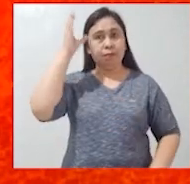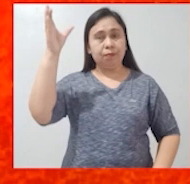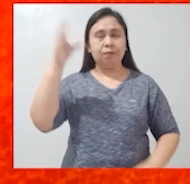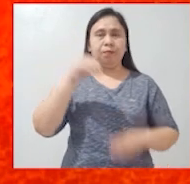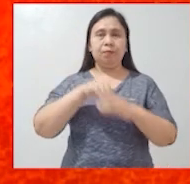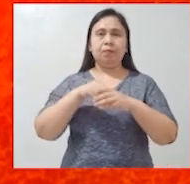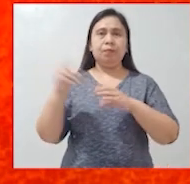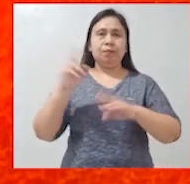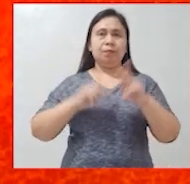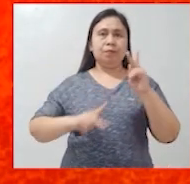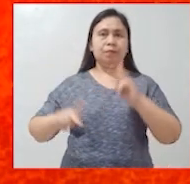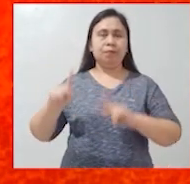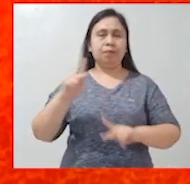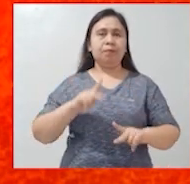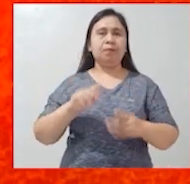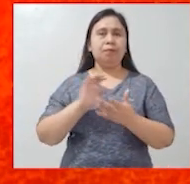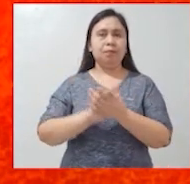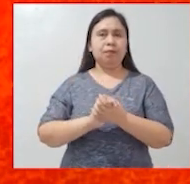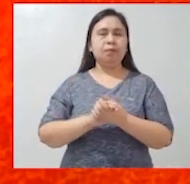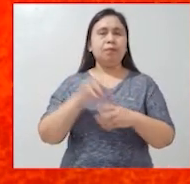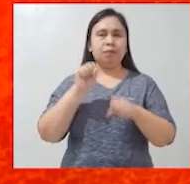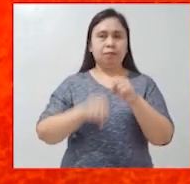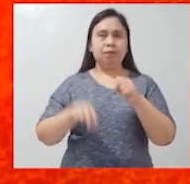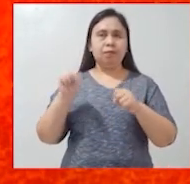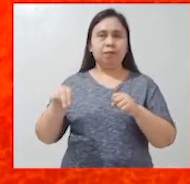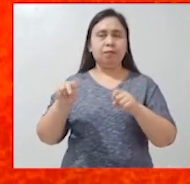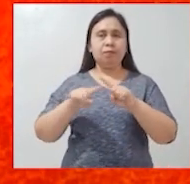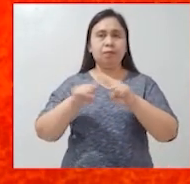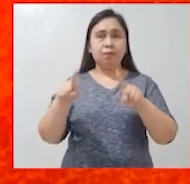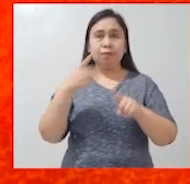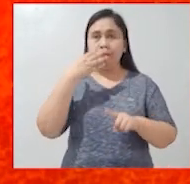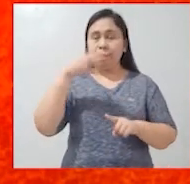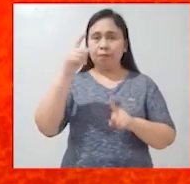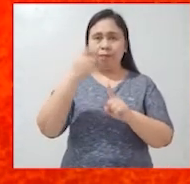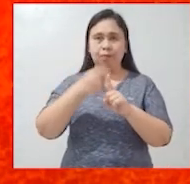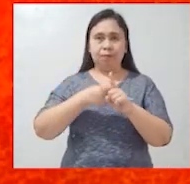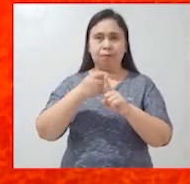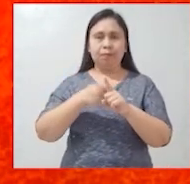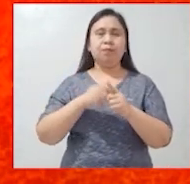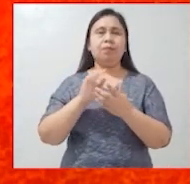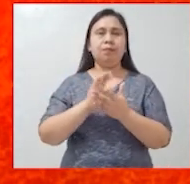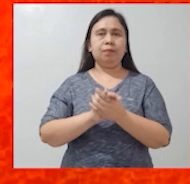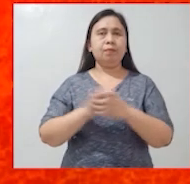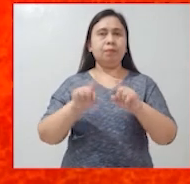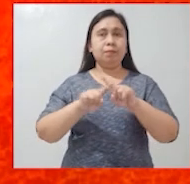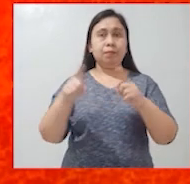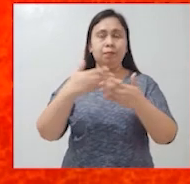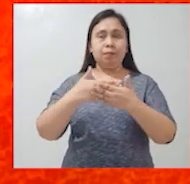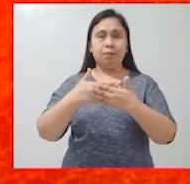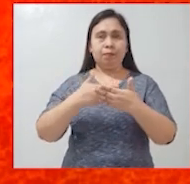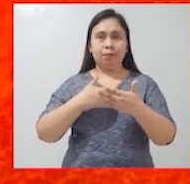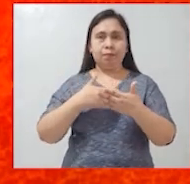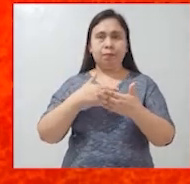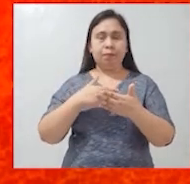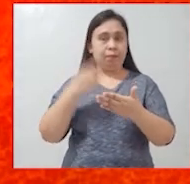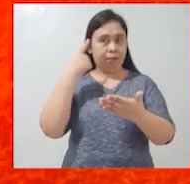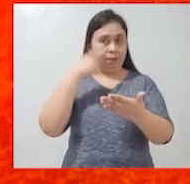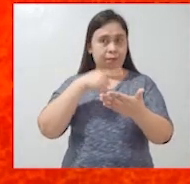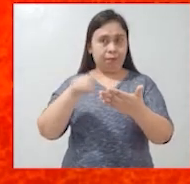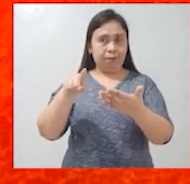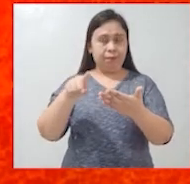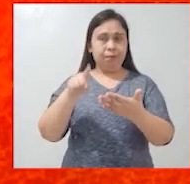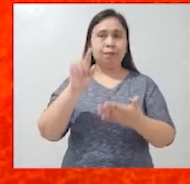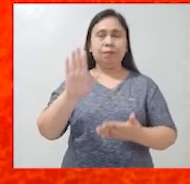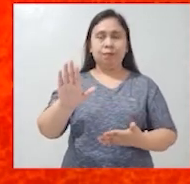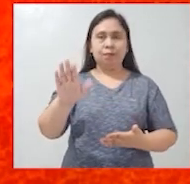physics. Thus, we need to differentiate heat and temperature. But before that, let us check your